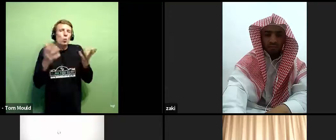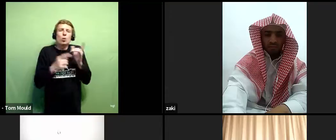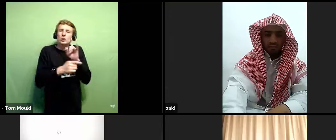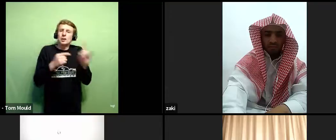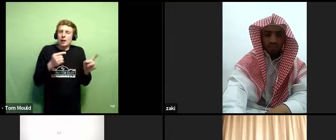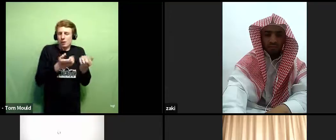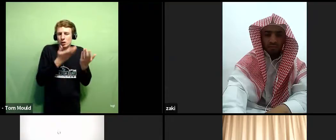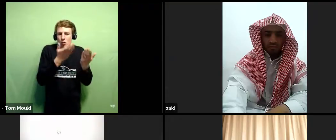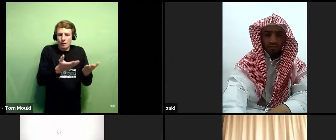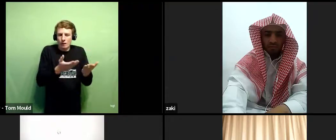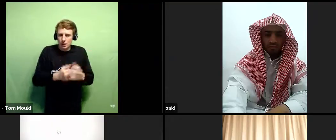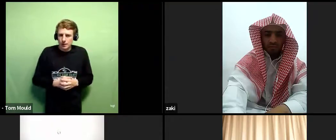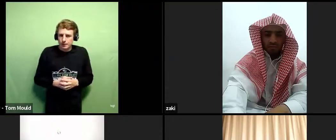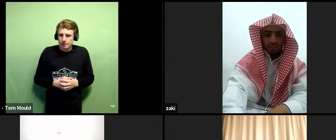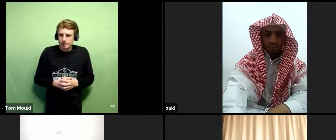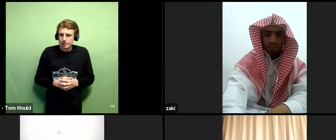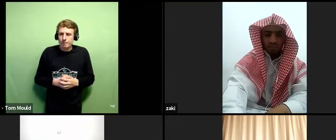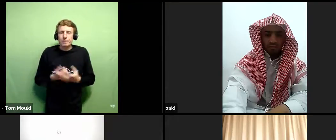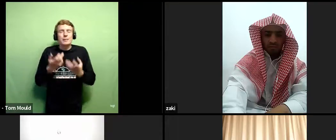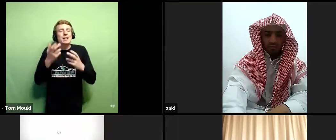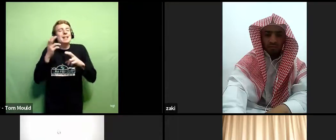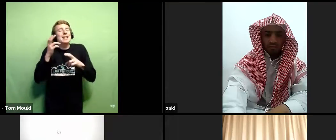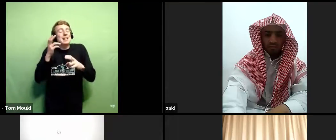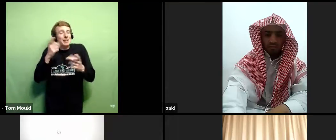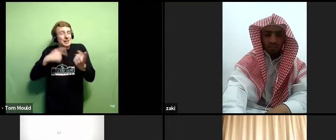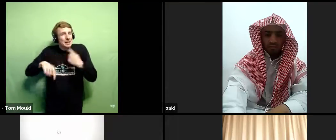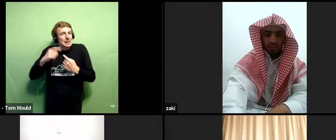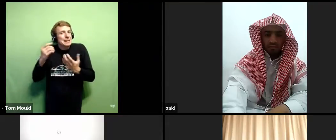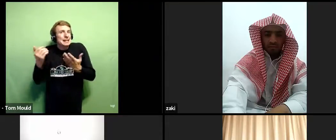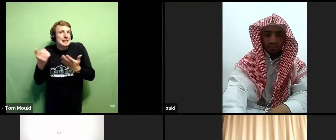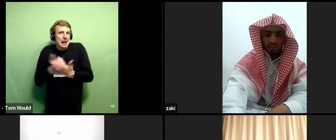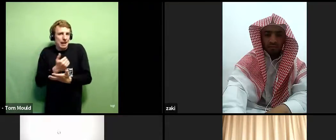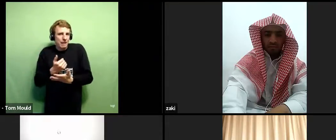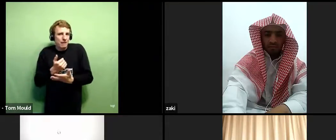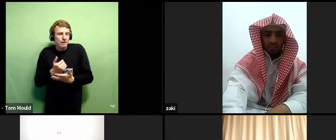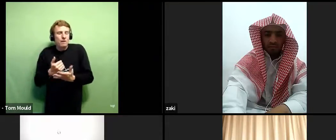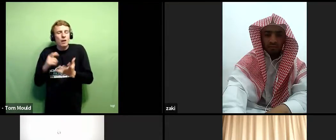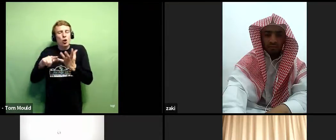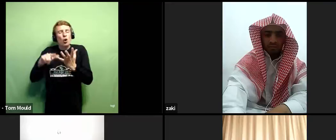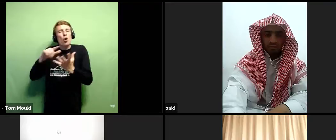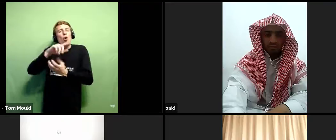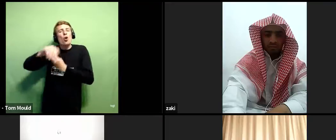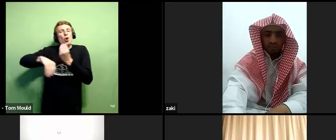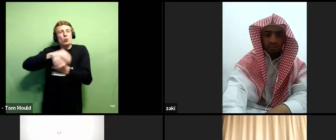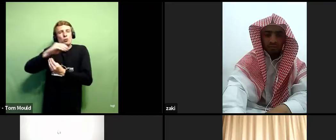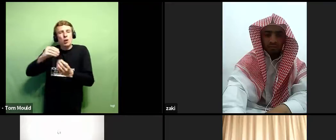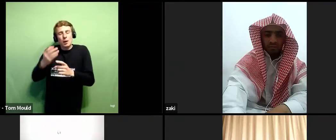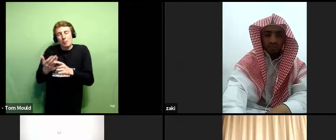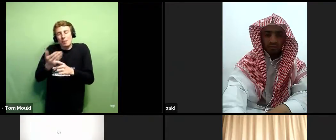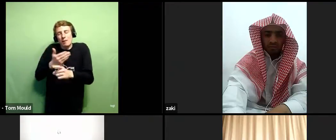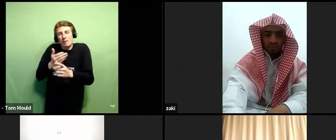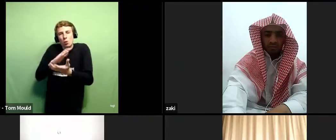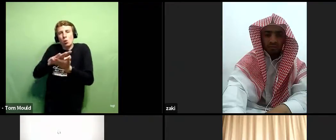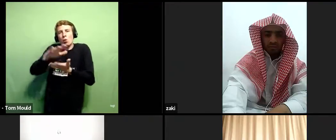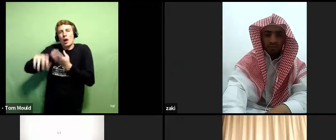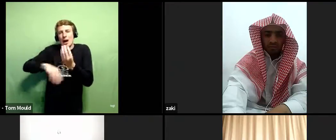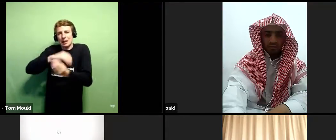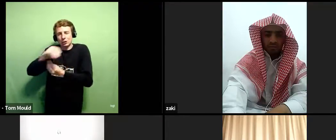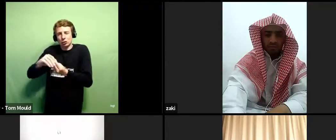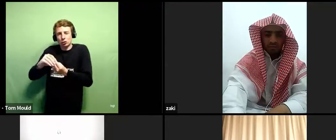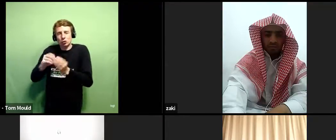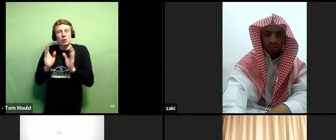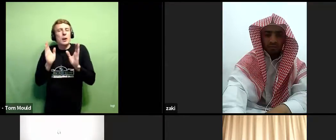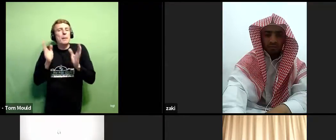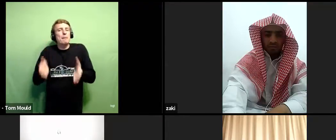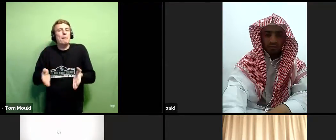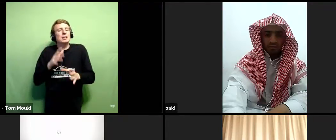and whosoever performs the Umrah in the months of Hajj before performing the Hajj, he must slaughter an animal